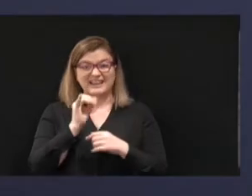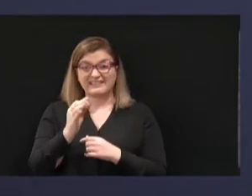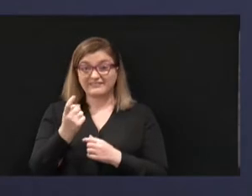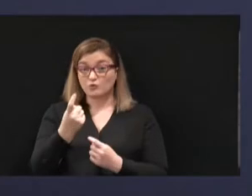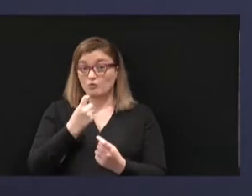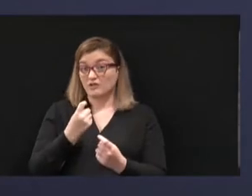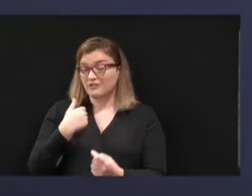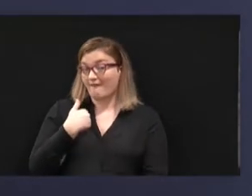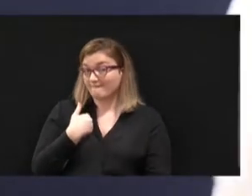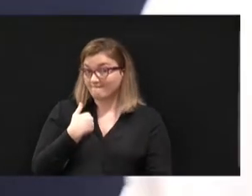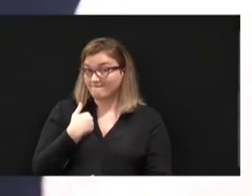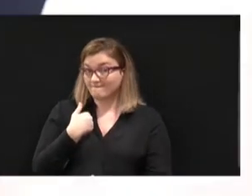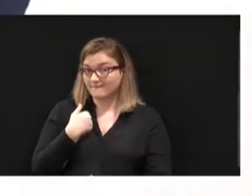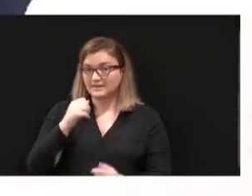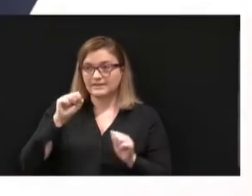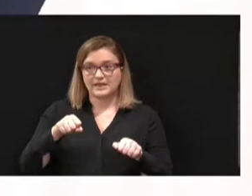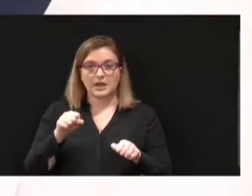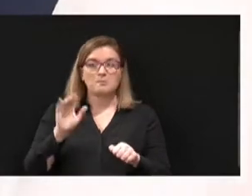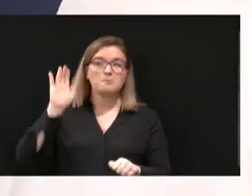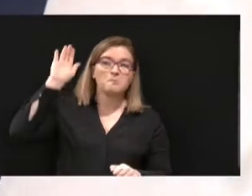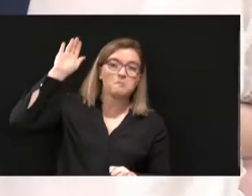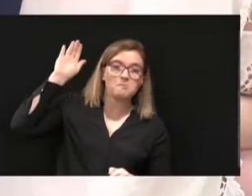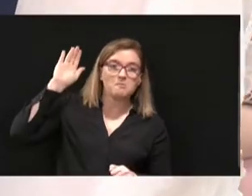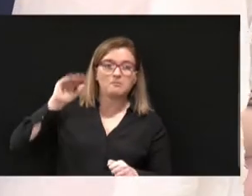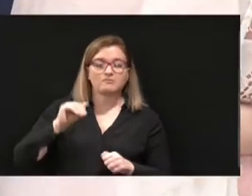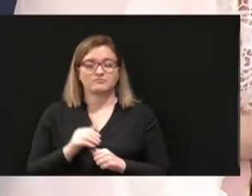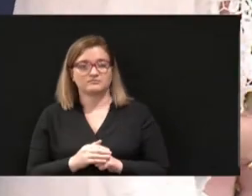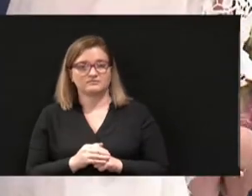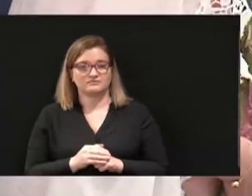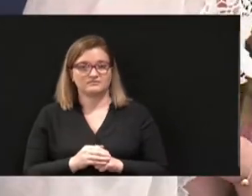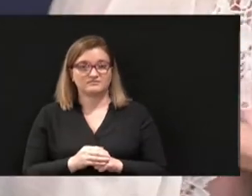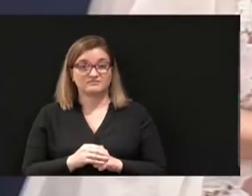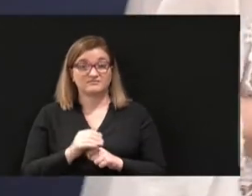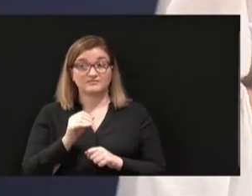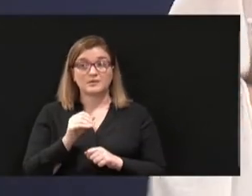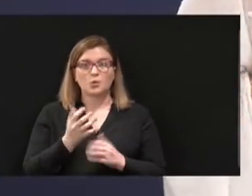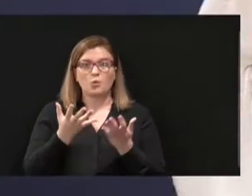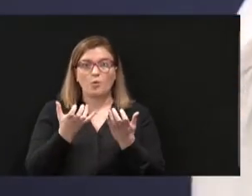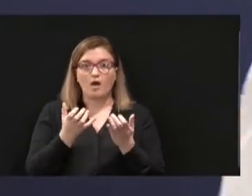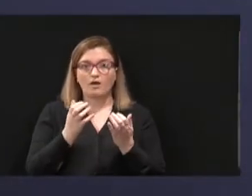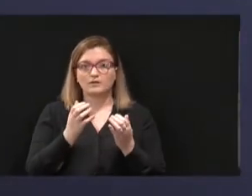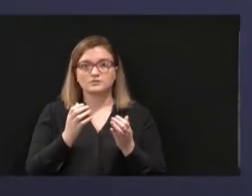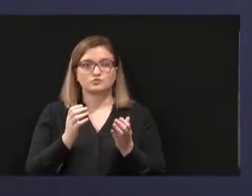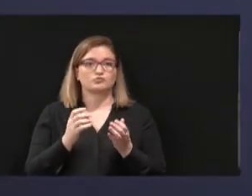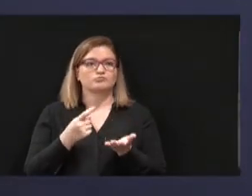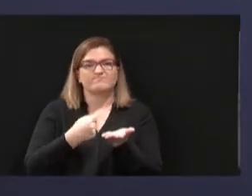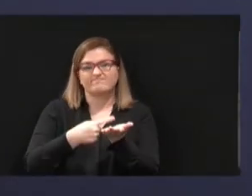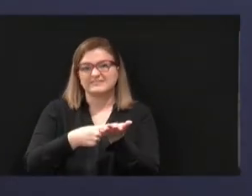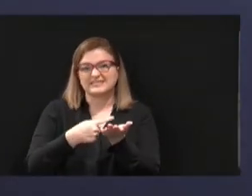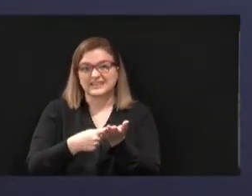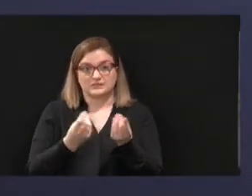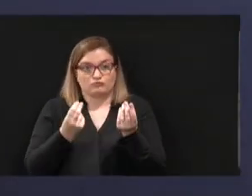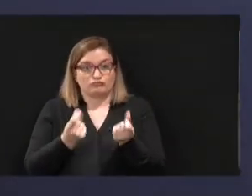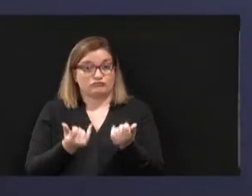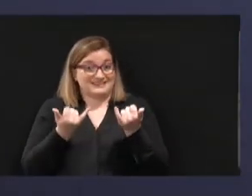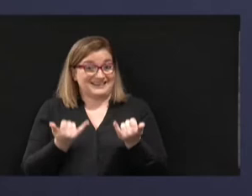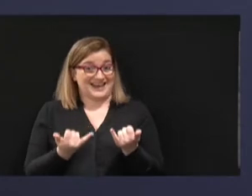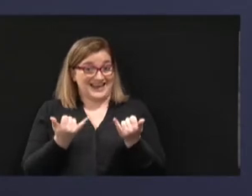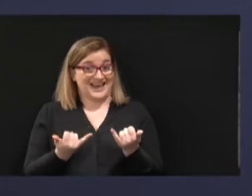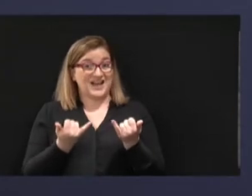day, you can go ahead and raise your hand if you want them to address it, if you want Jamie and Chrissy to address it right